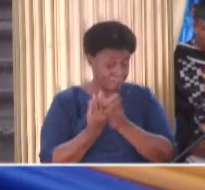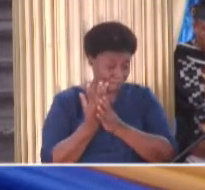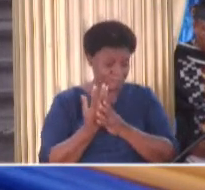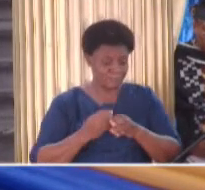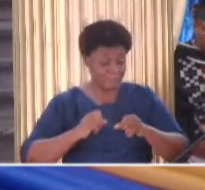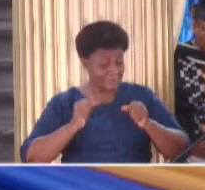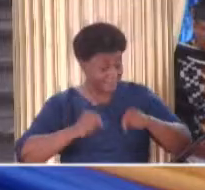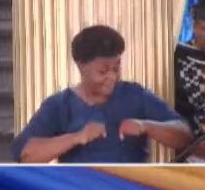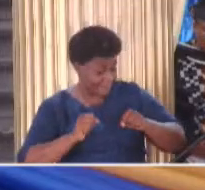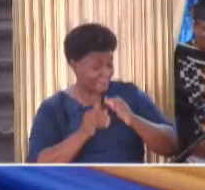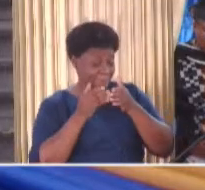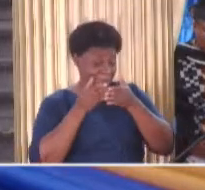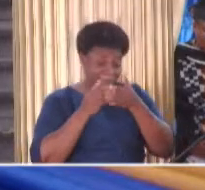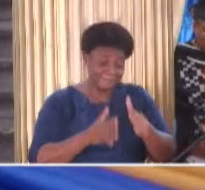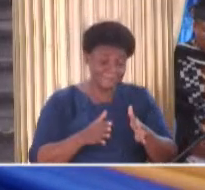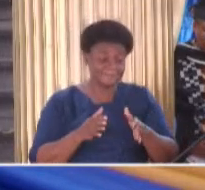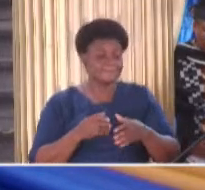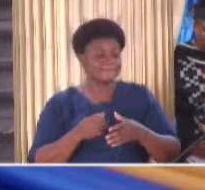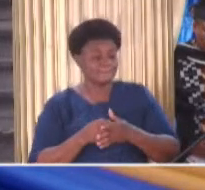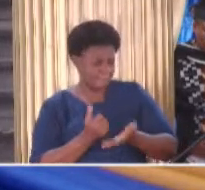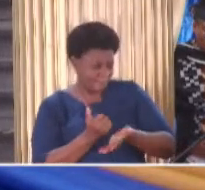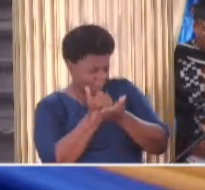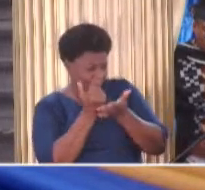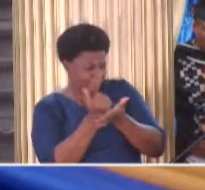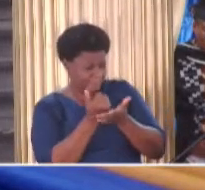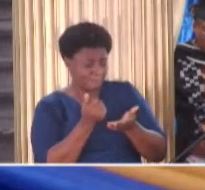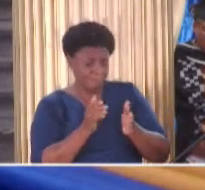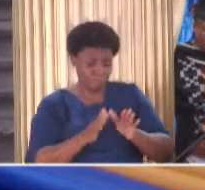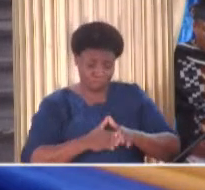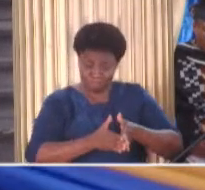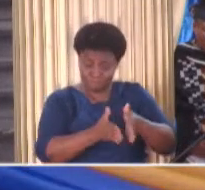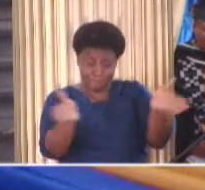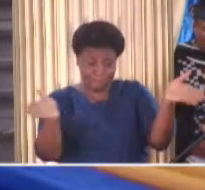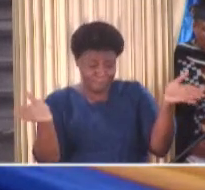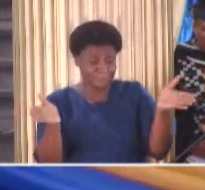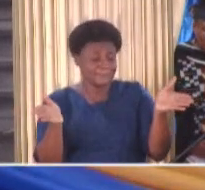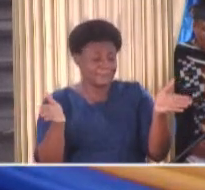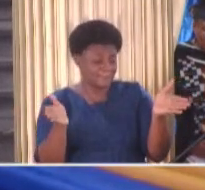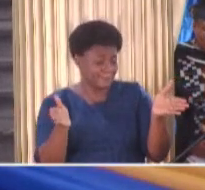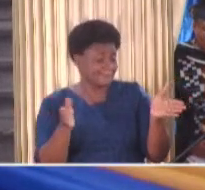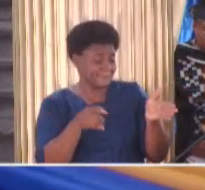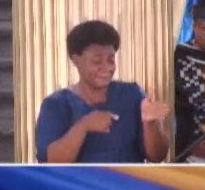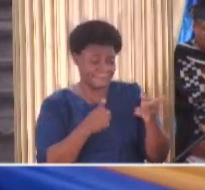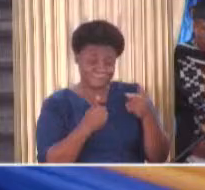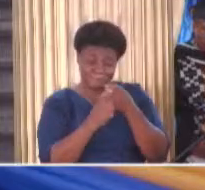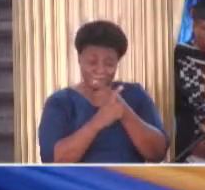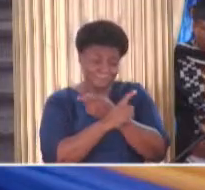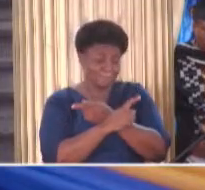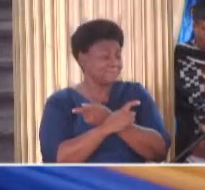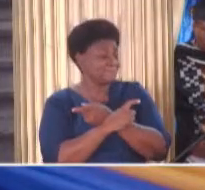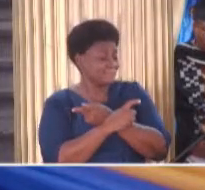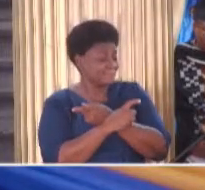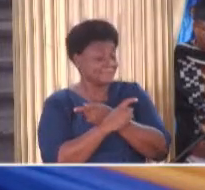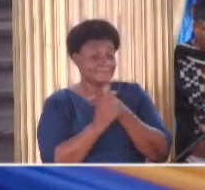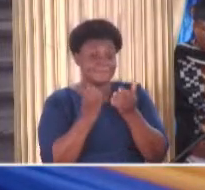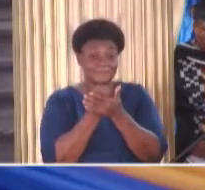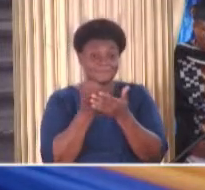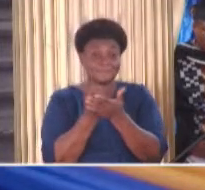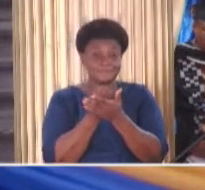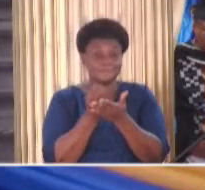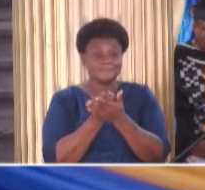leadership, and strategic foresight to navigate this complex